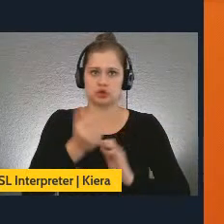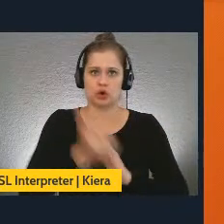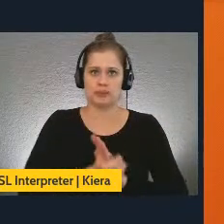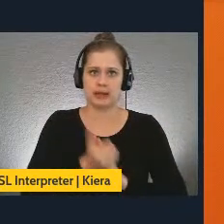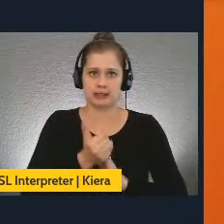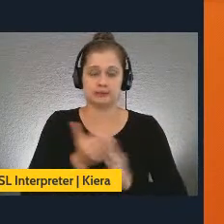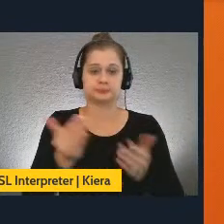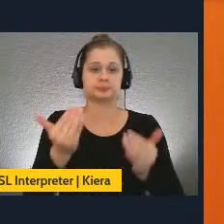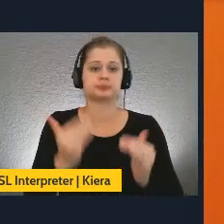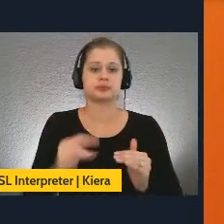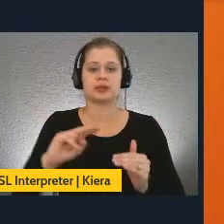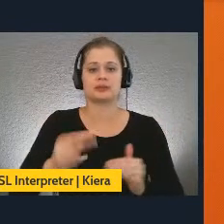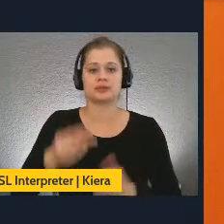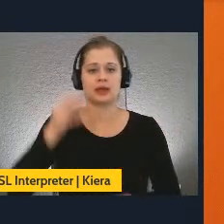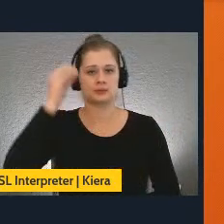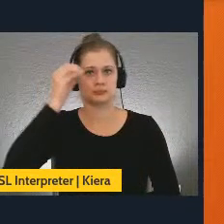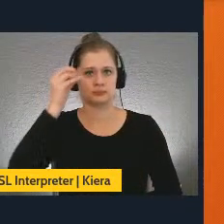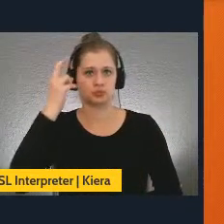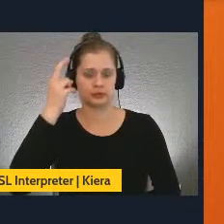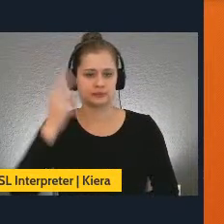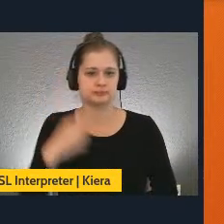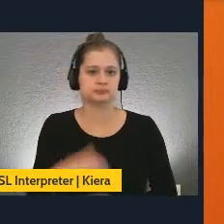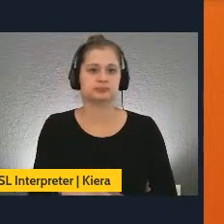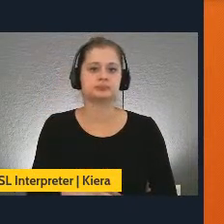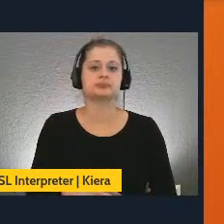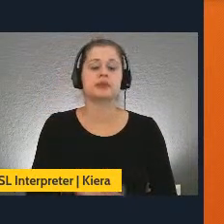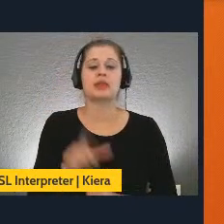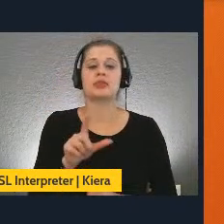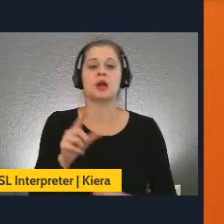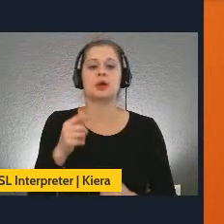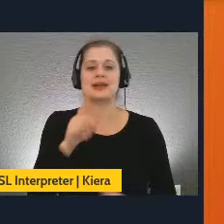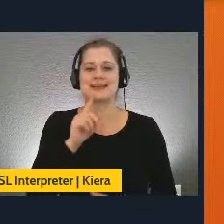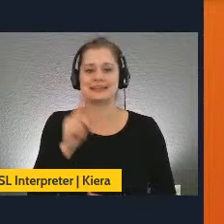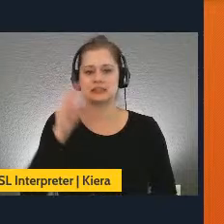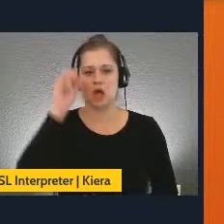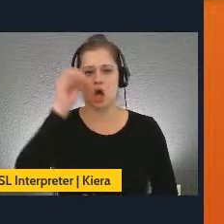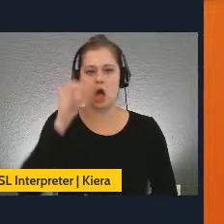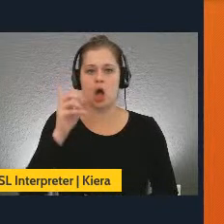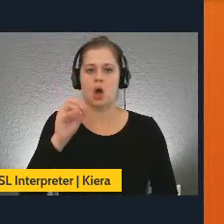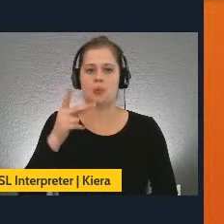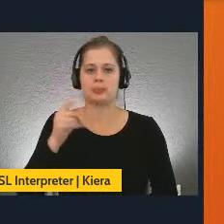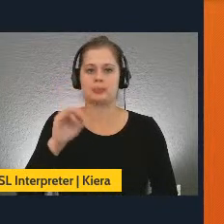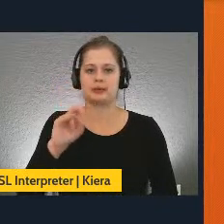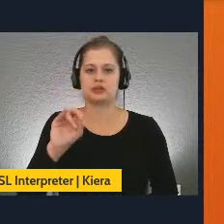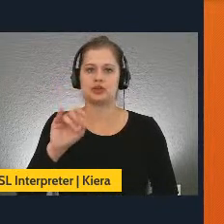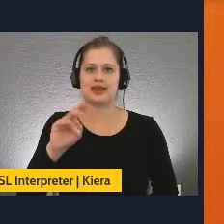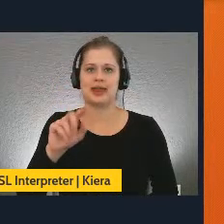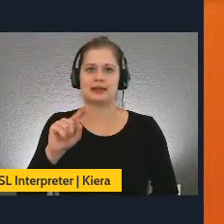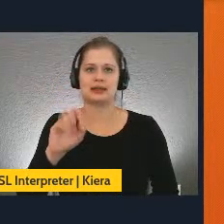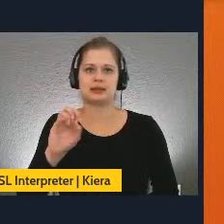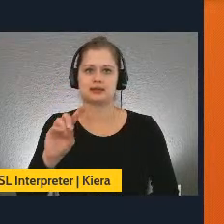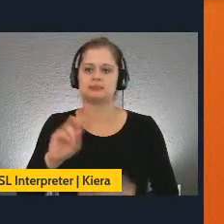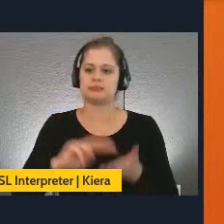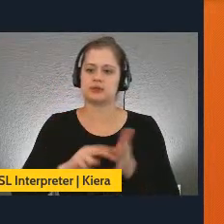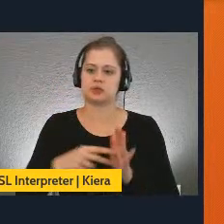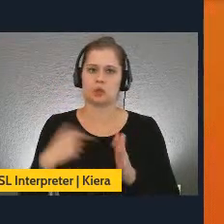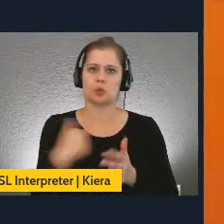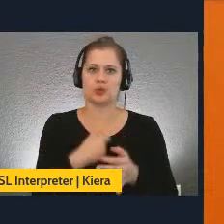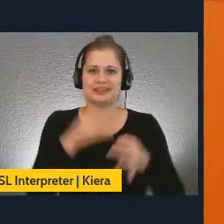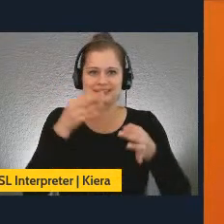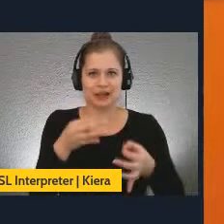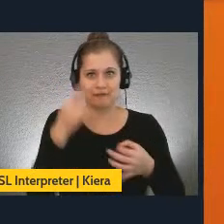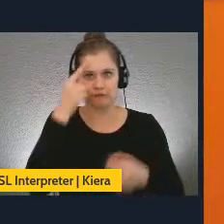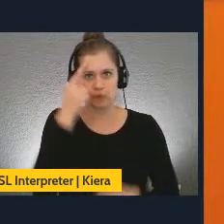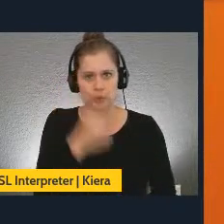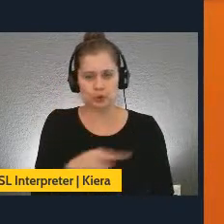principle is the library is opinionated, which means that we took some decisions for you, which we hope they are good decisions,